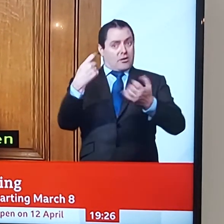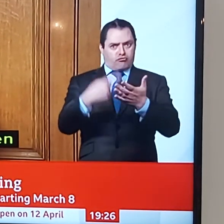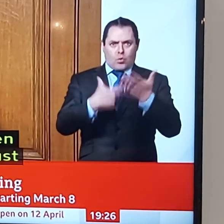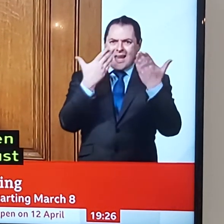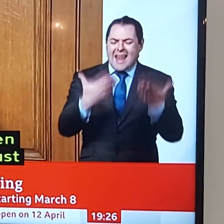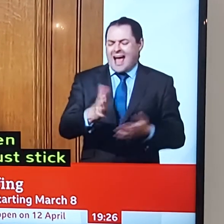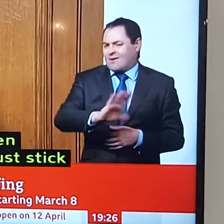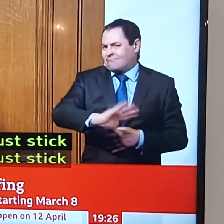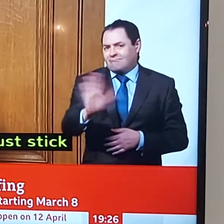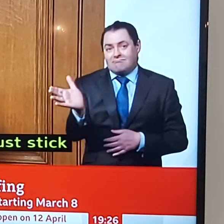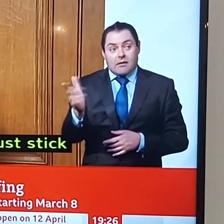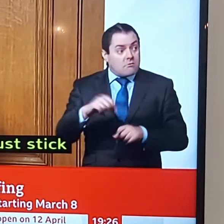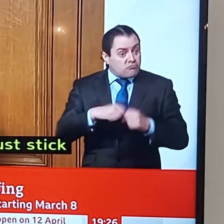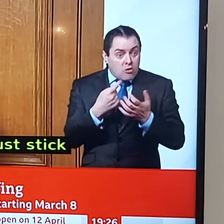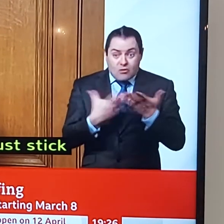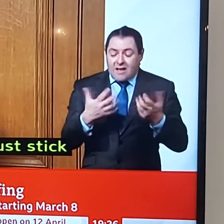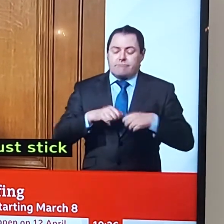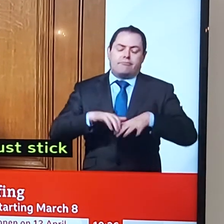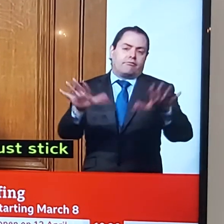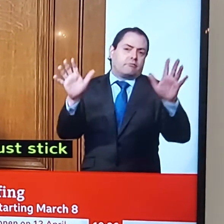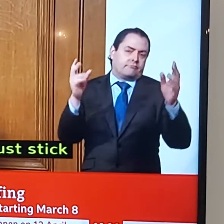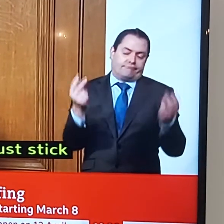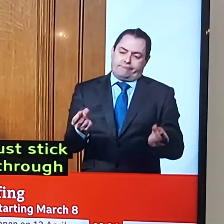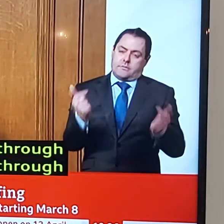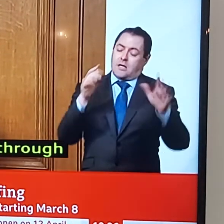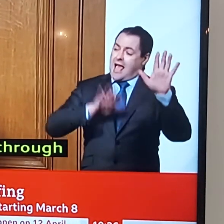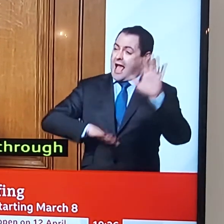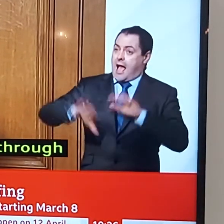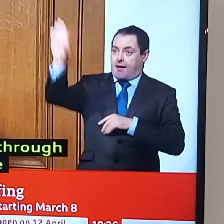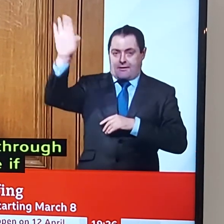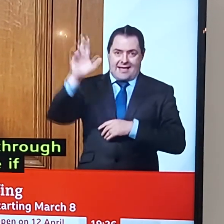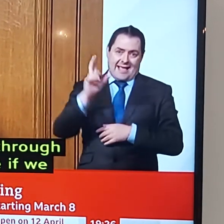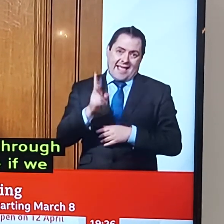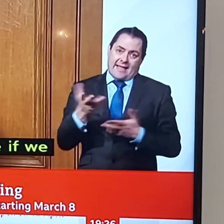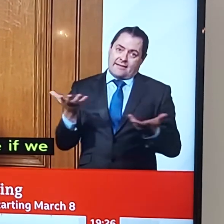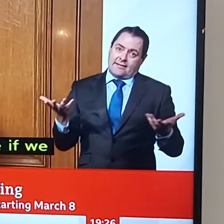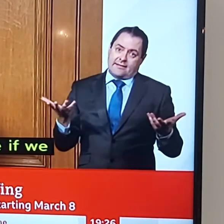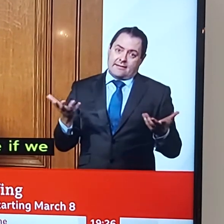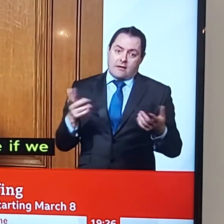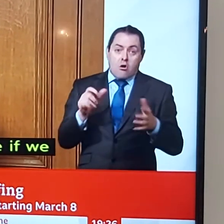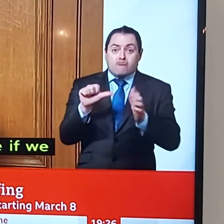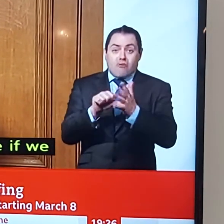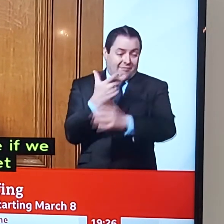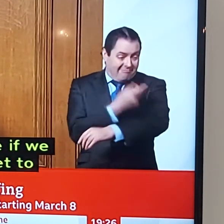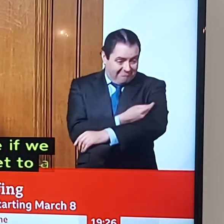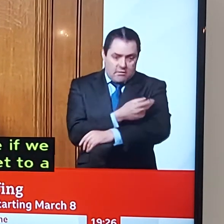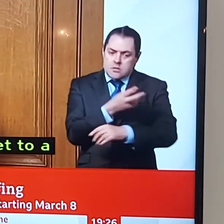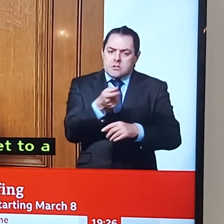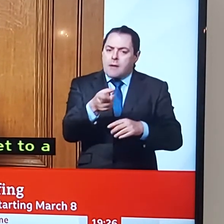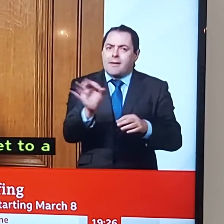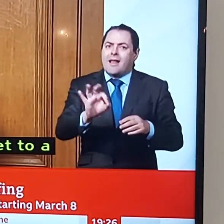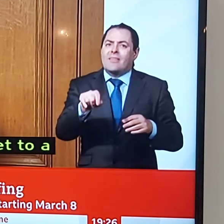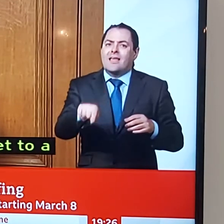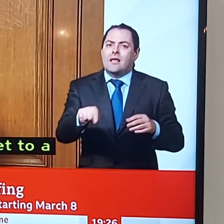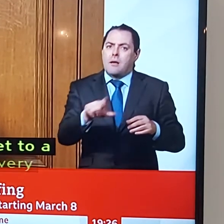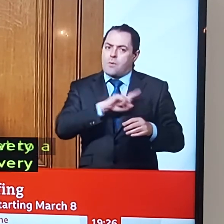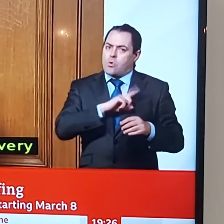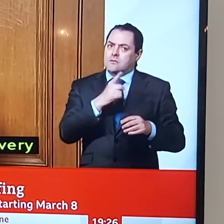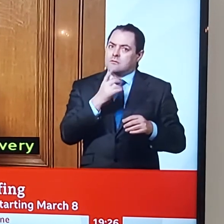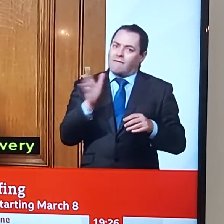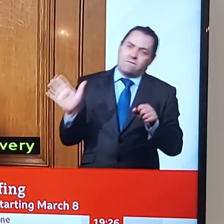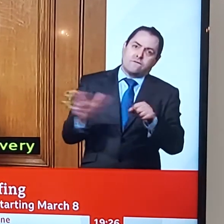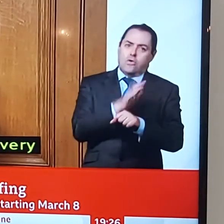then we will get to a stage where the rates go up very high, and you'll find there are people who are not protected by the vaccination. These are not 100%